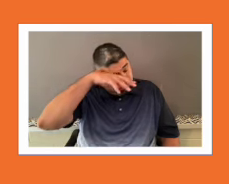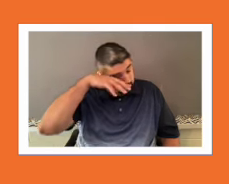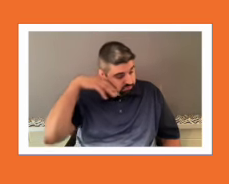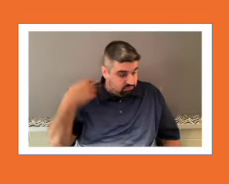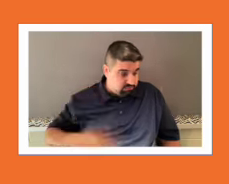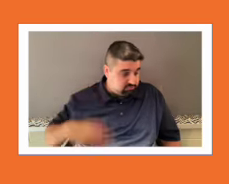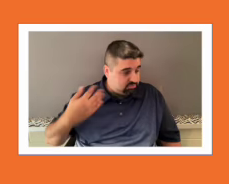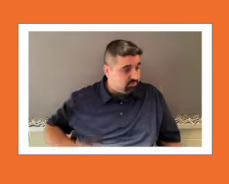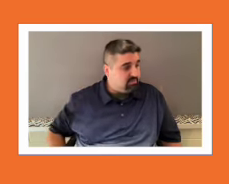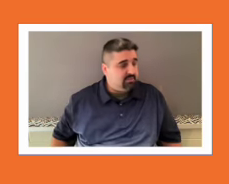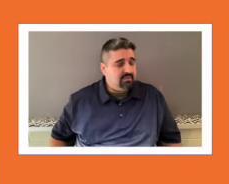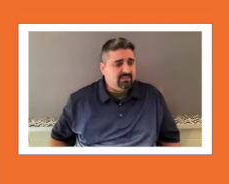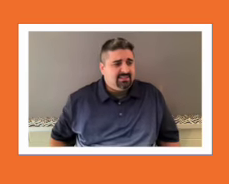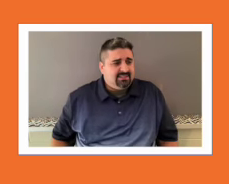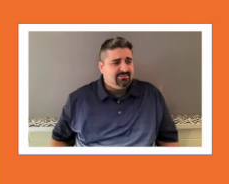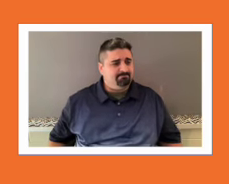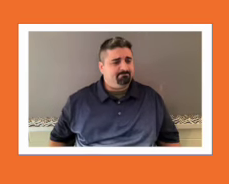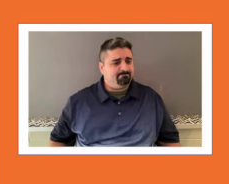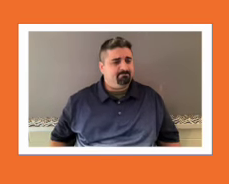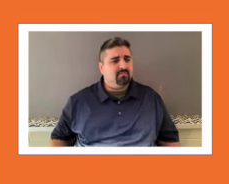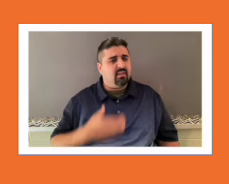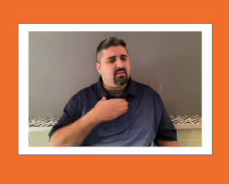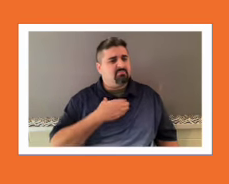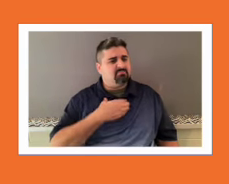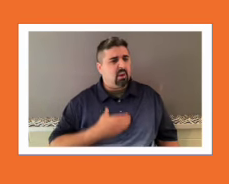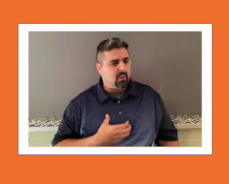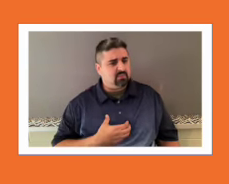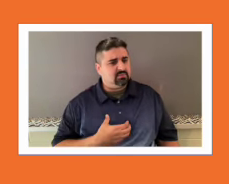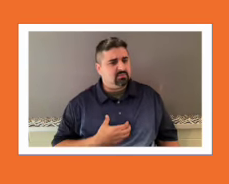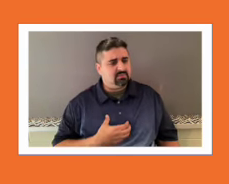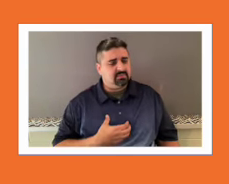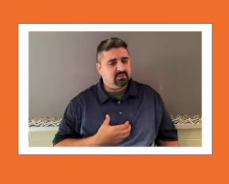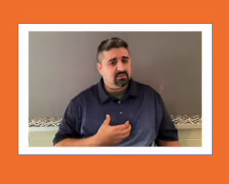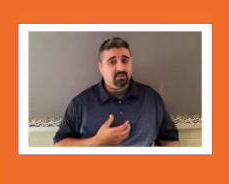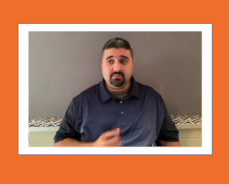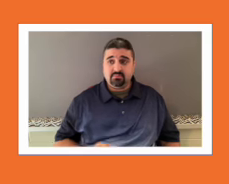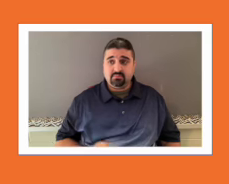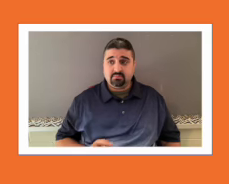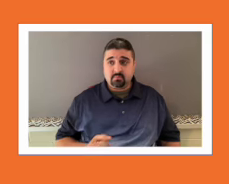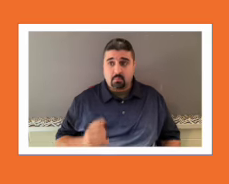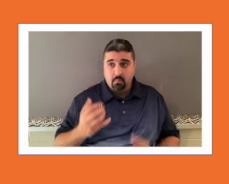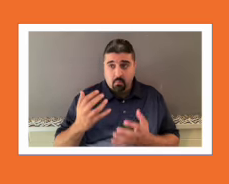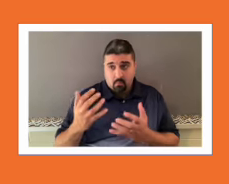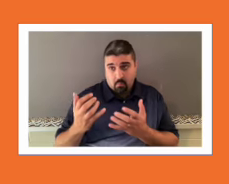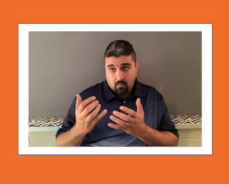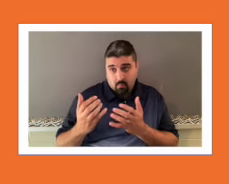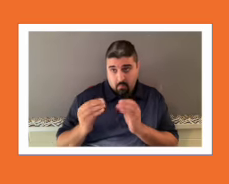At last I stood up. I, Nate the Great, had something to say.